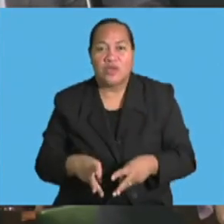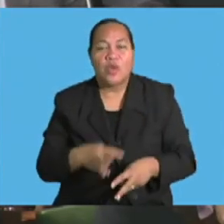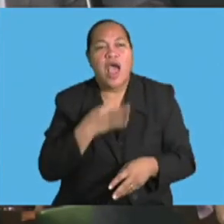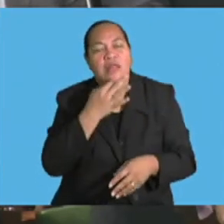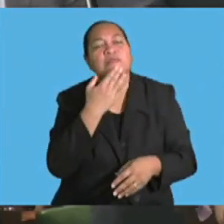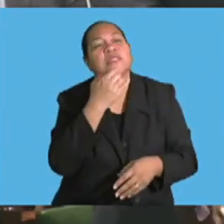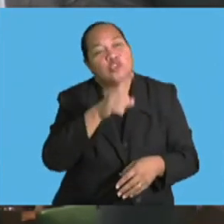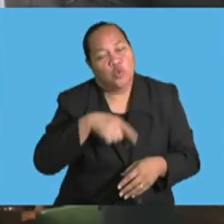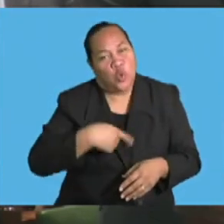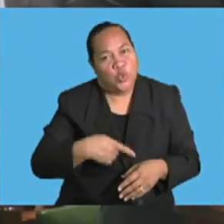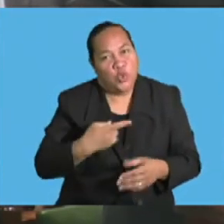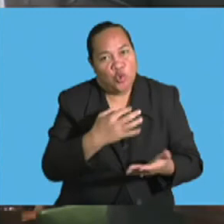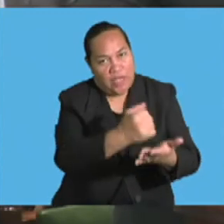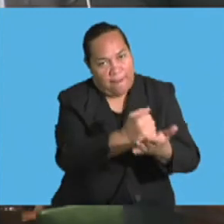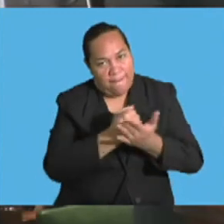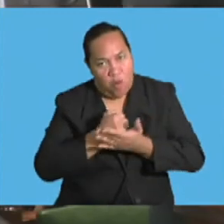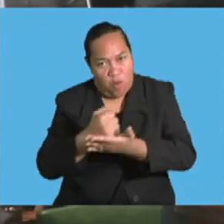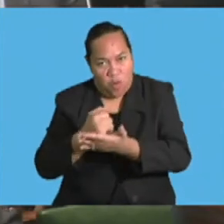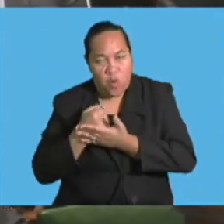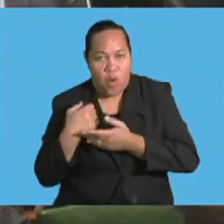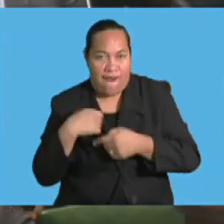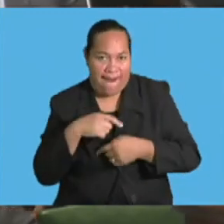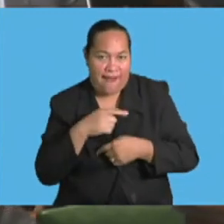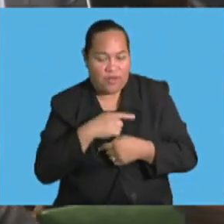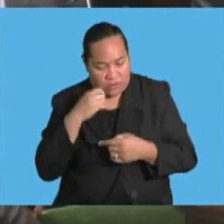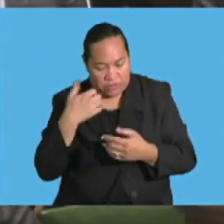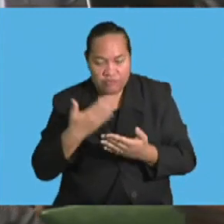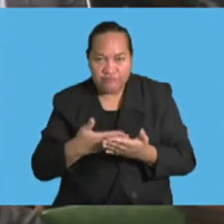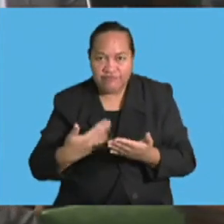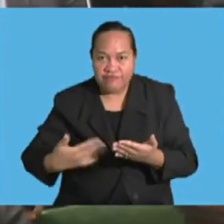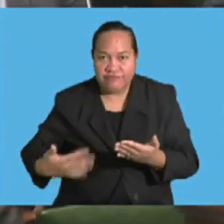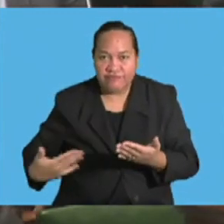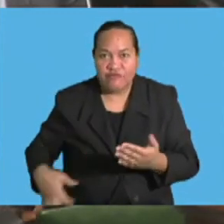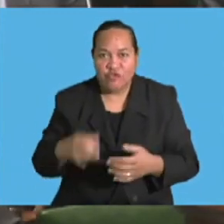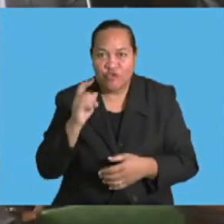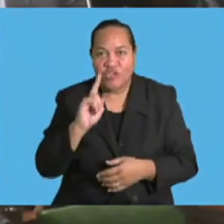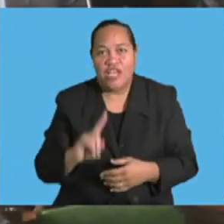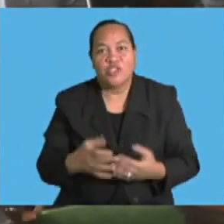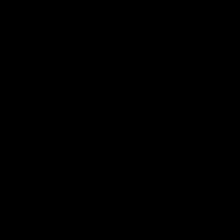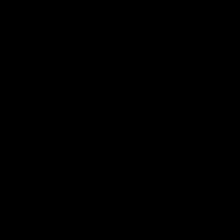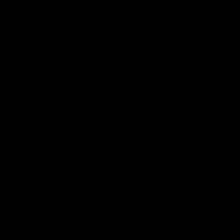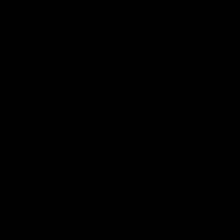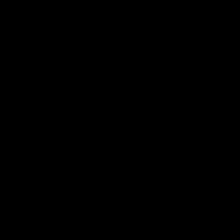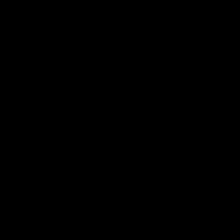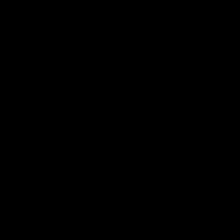and assistance for the various initiatives that we have outlined today. Thank you, Mr. Speaker, sir.